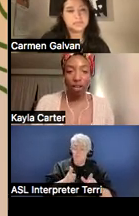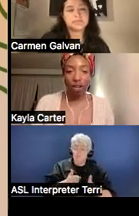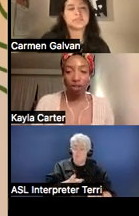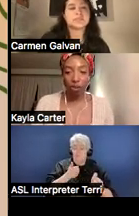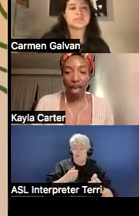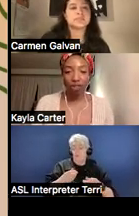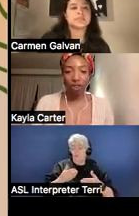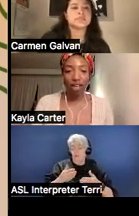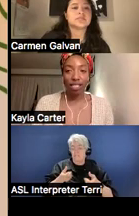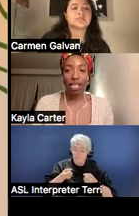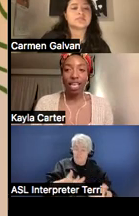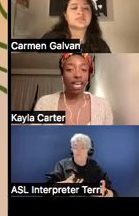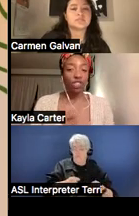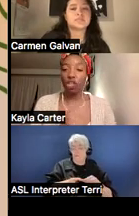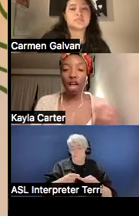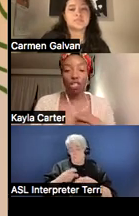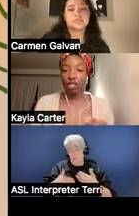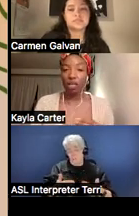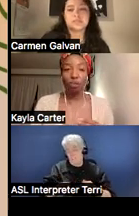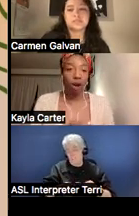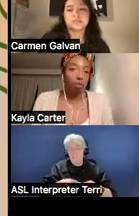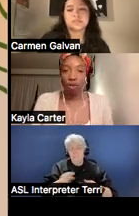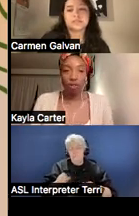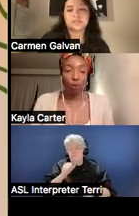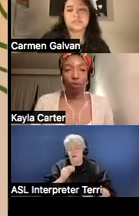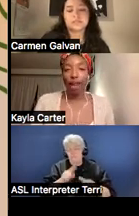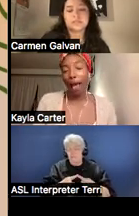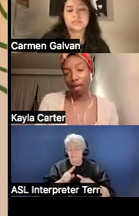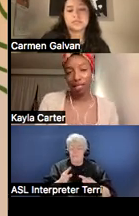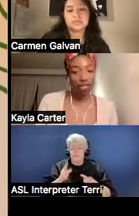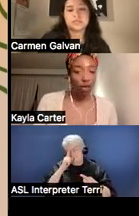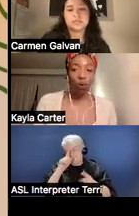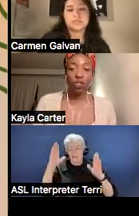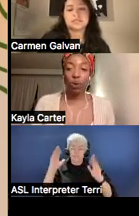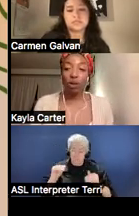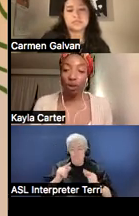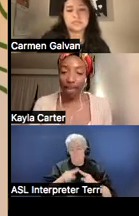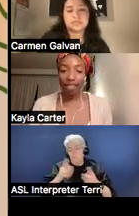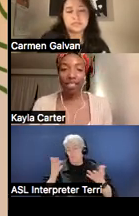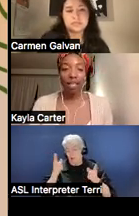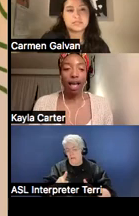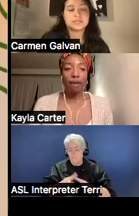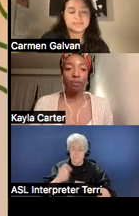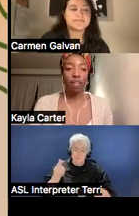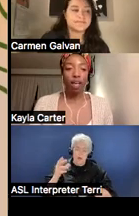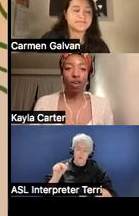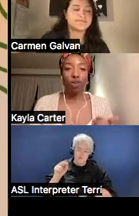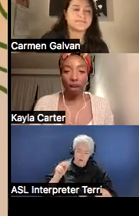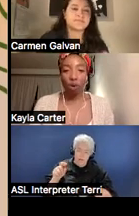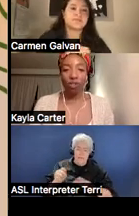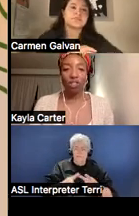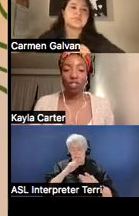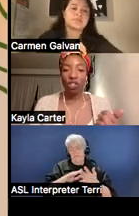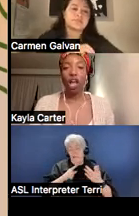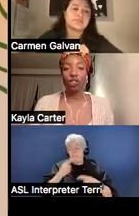really want to affirm that for us. It should not just be part and parcel with what happens with doing grants. A